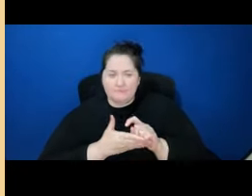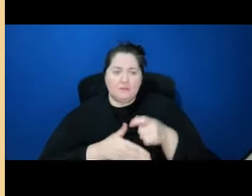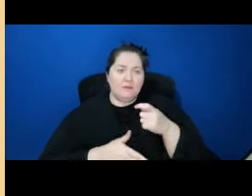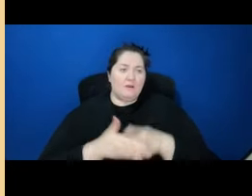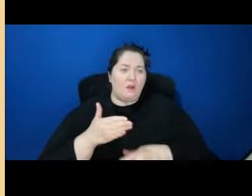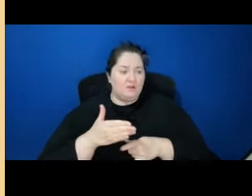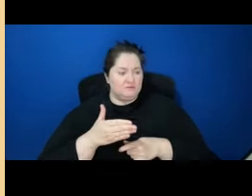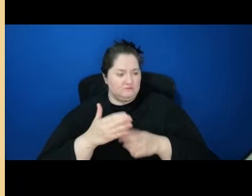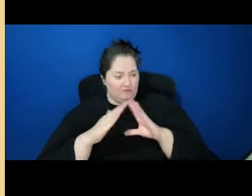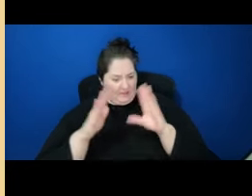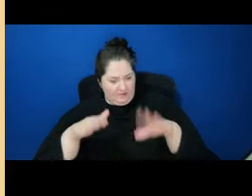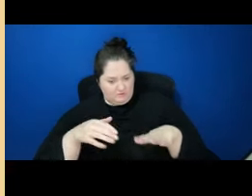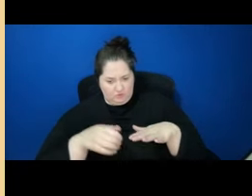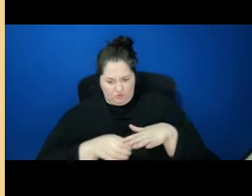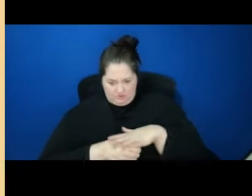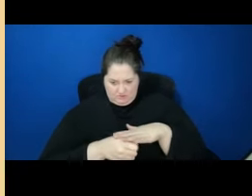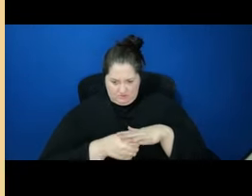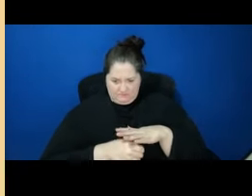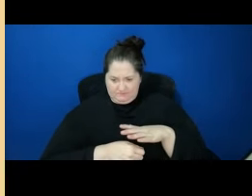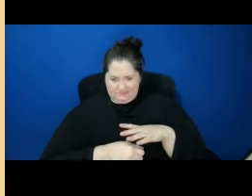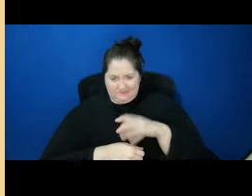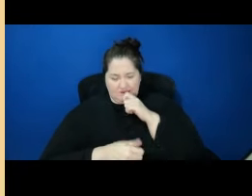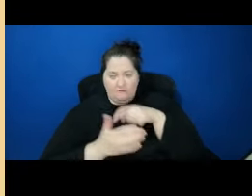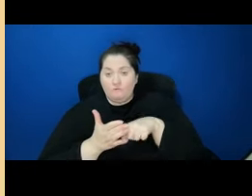existing home or commercial space becomes less affordable.